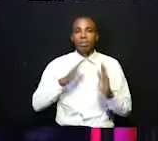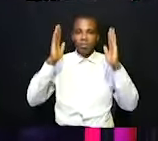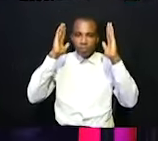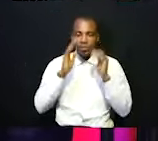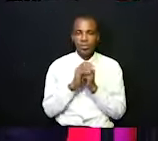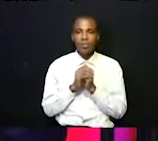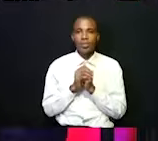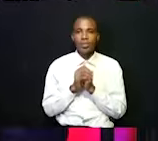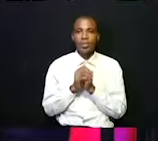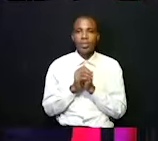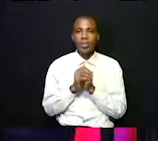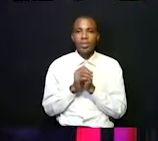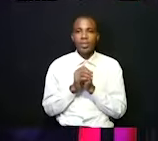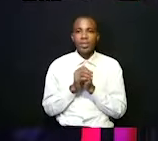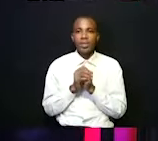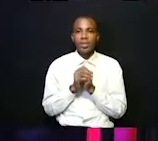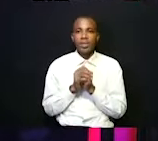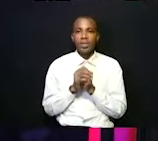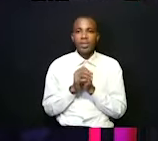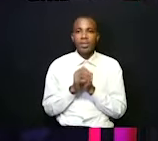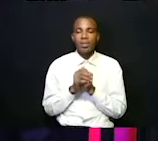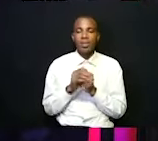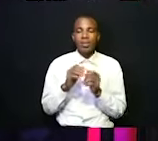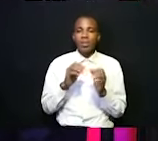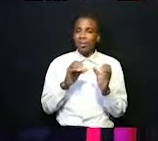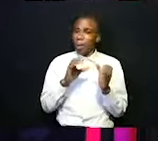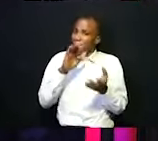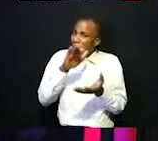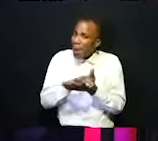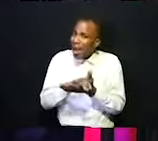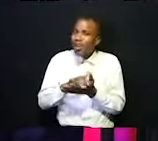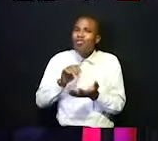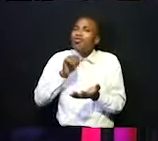That marriage is not a Christian ordinance per se.